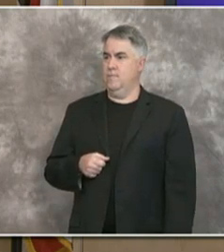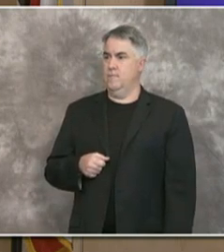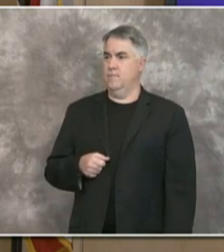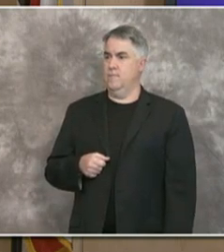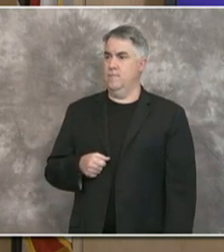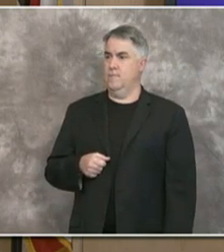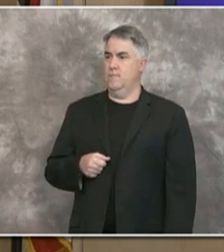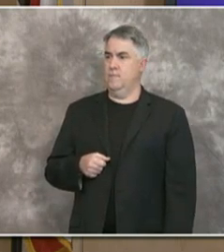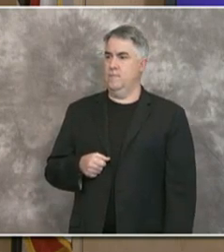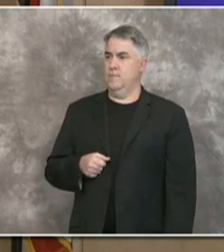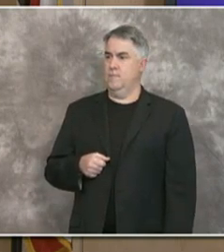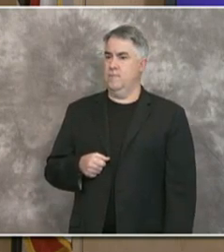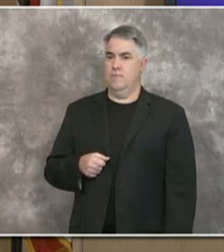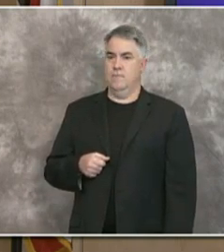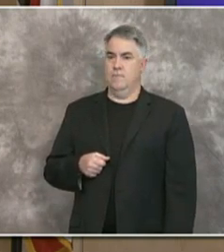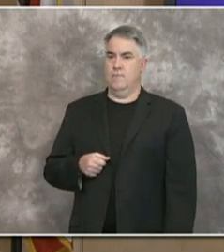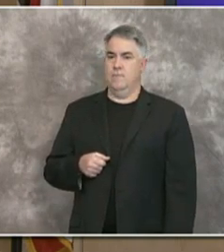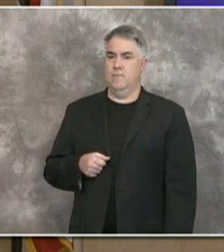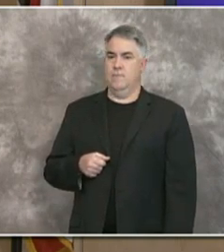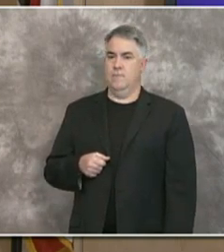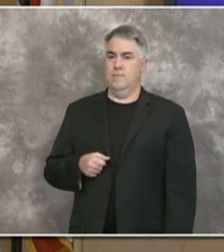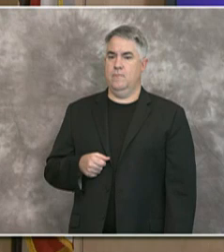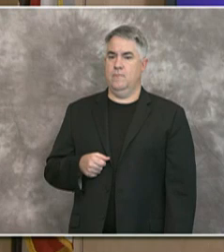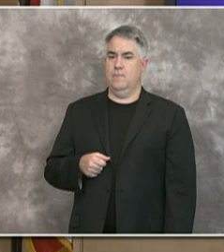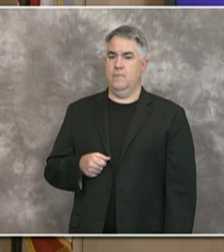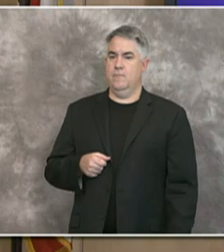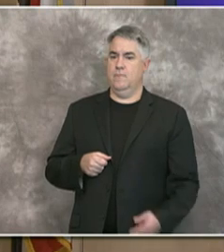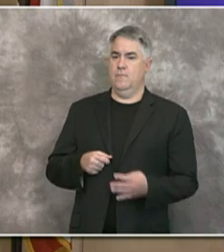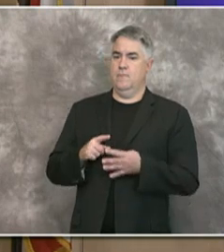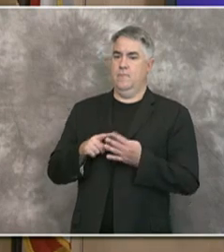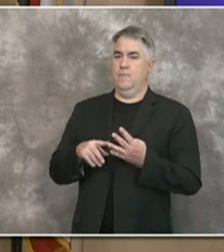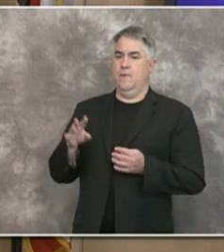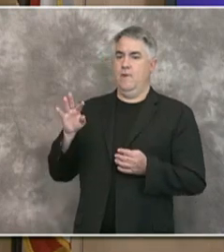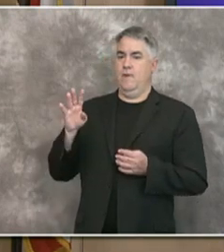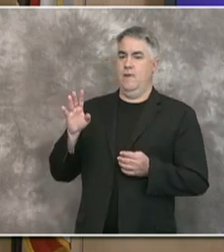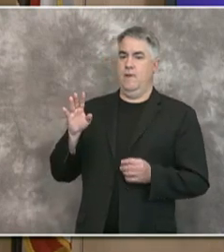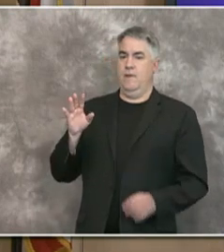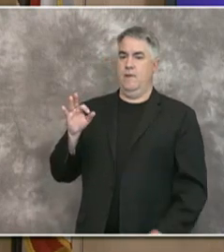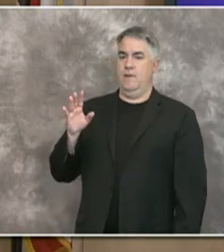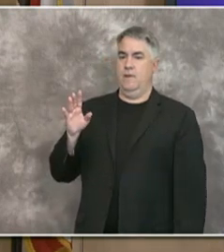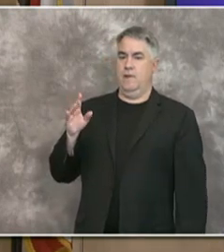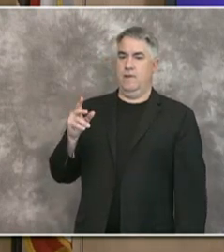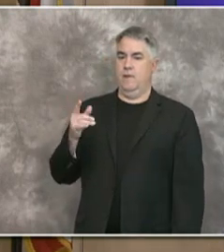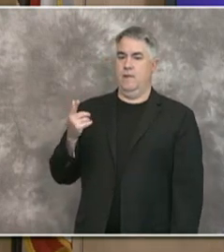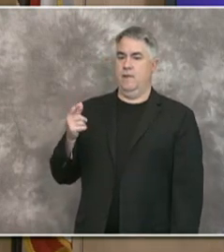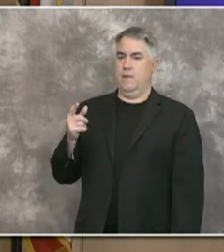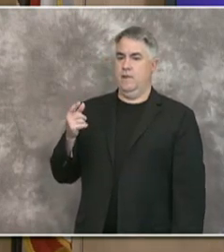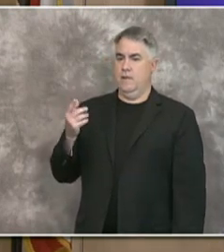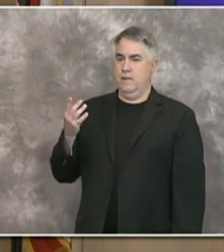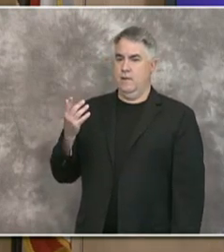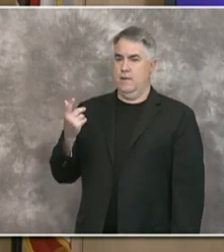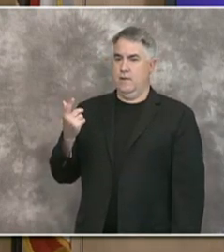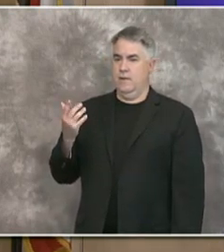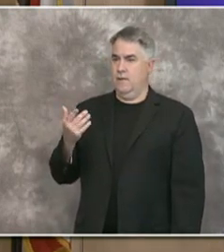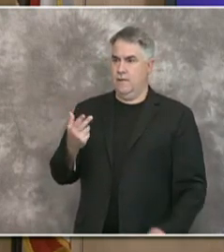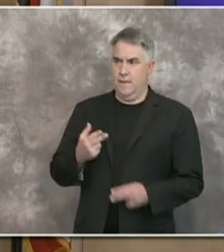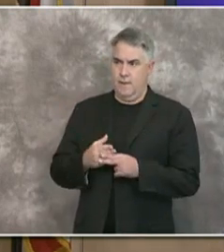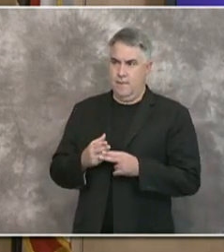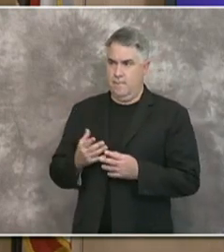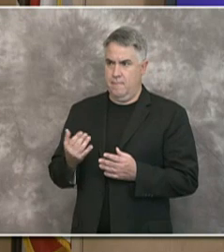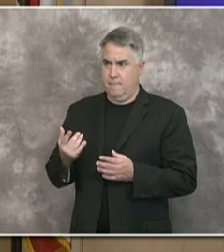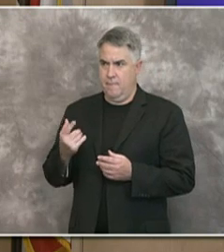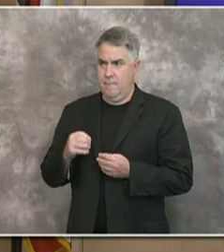Hello, caller with the last four digits of 9364. Can you please state your name and outlet? There